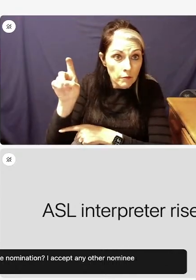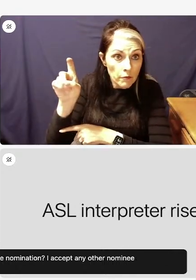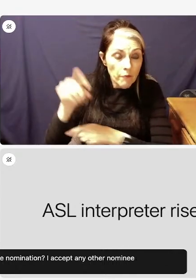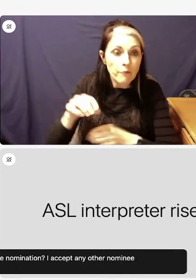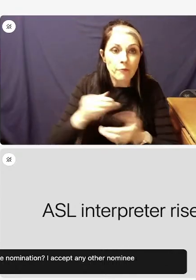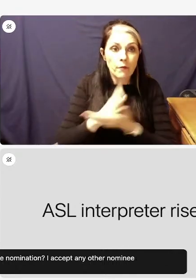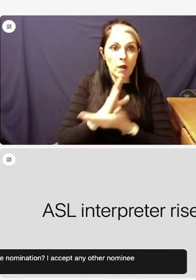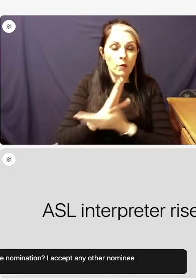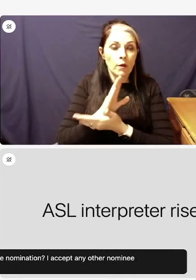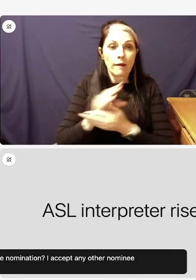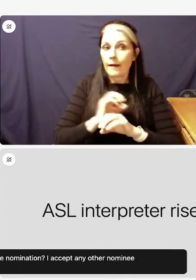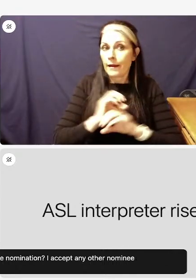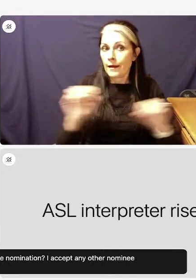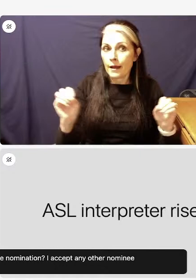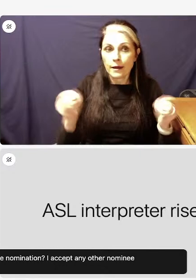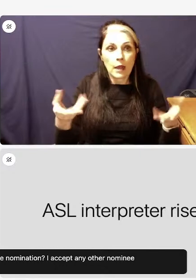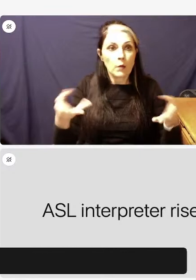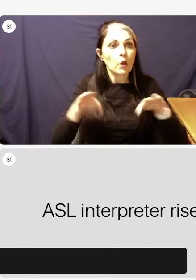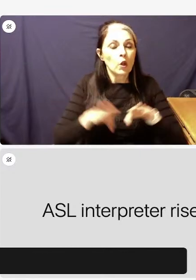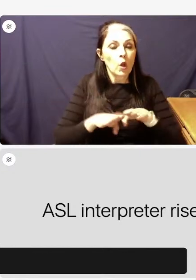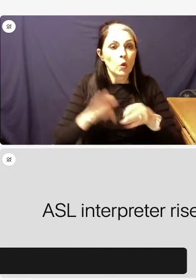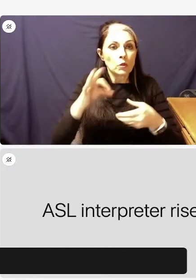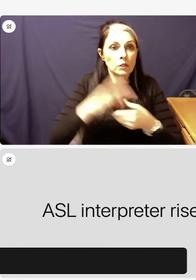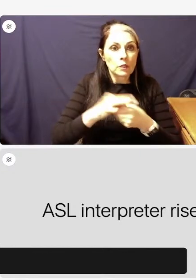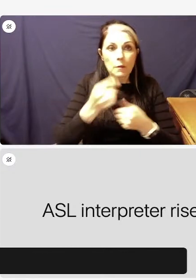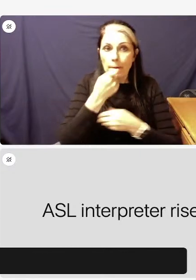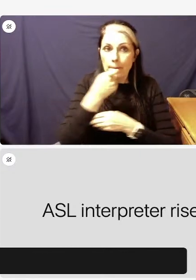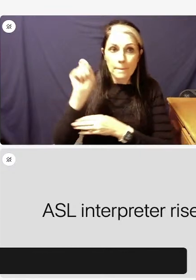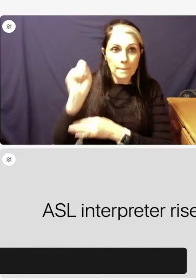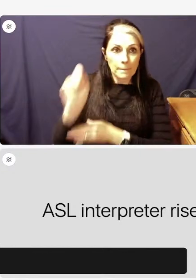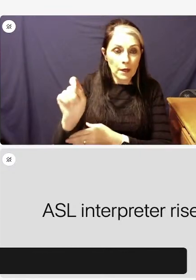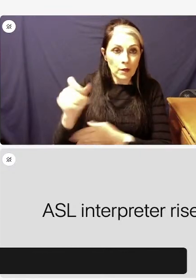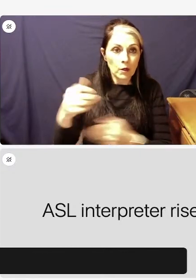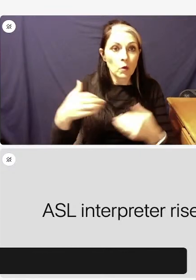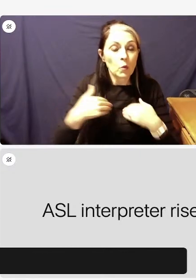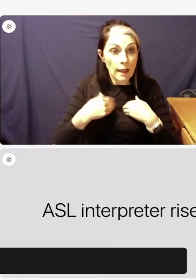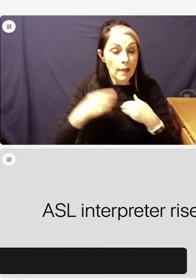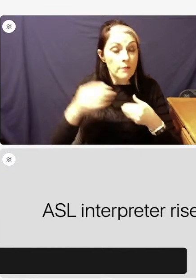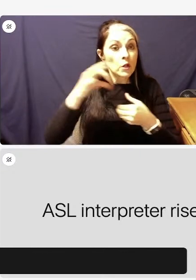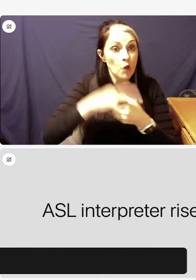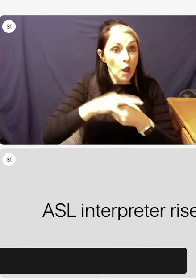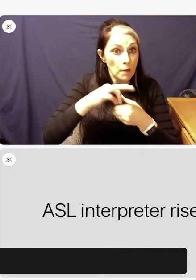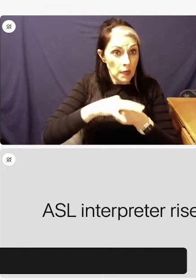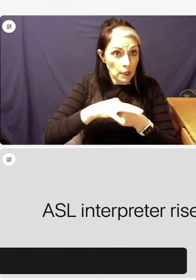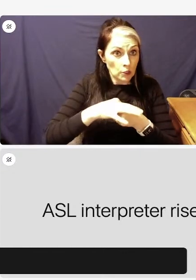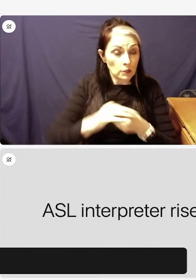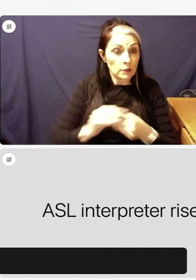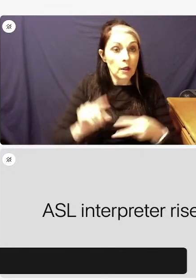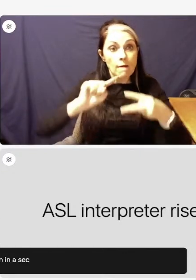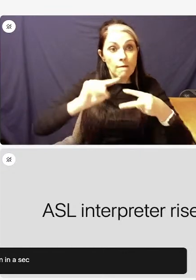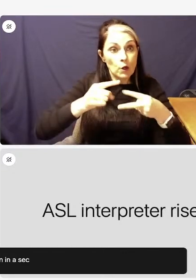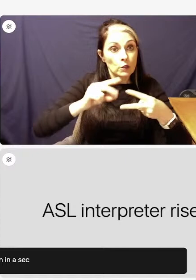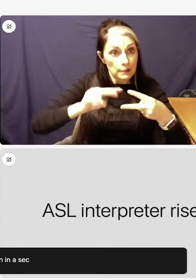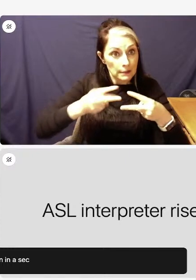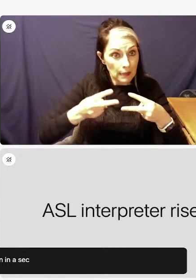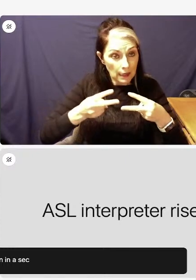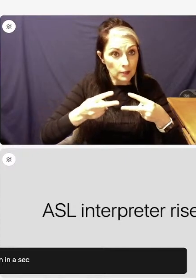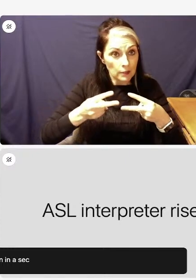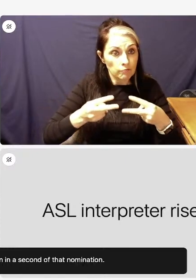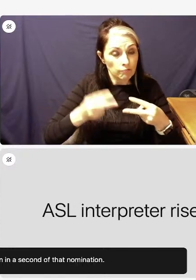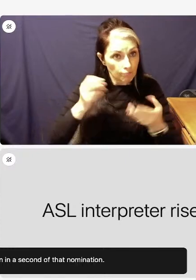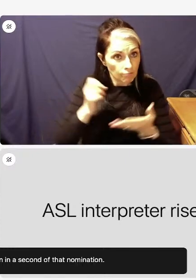all right well hearing none i will close the nomination period so we do have a nomination and a second of that nomination